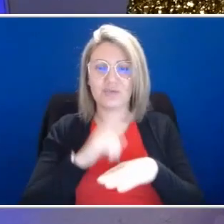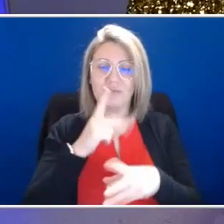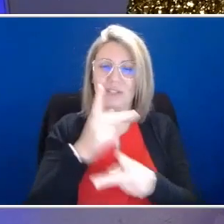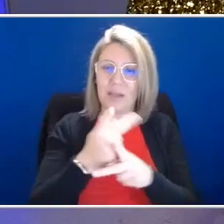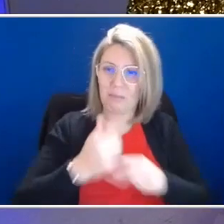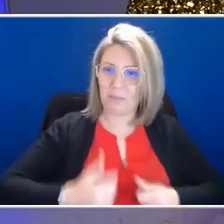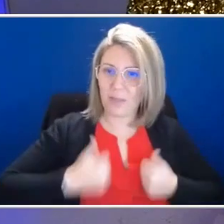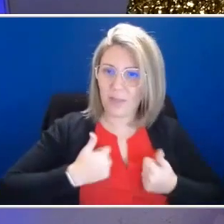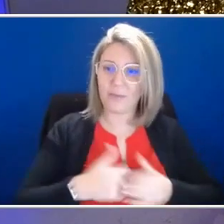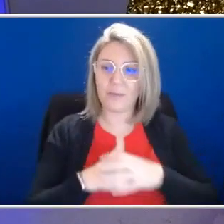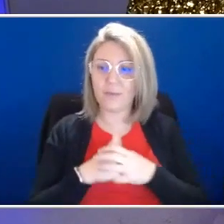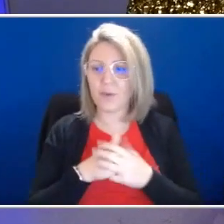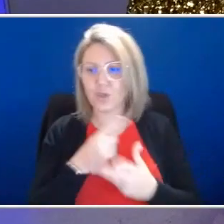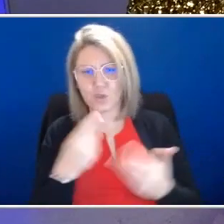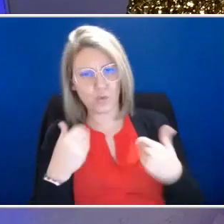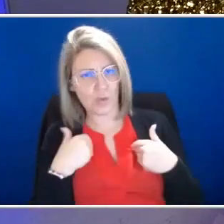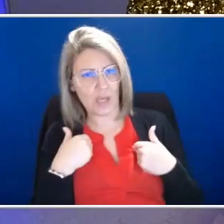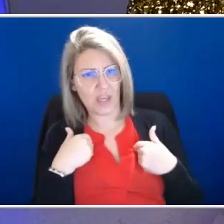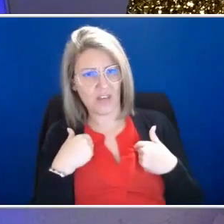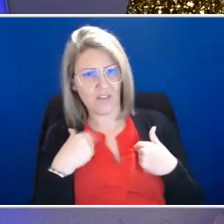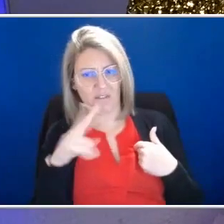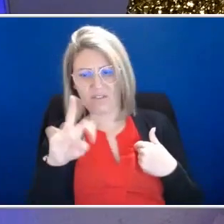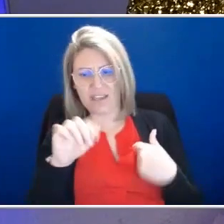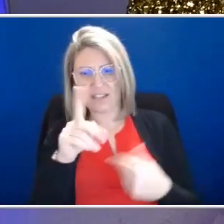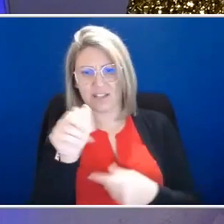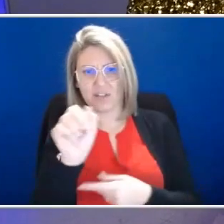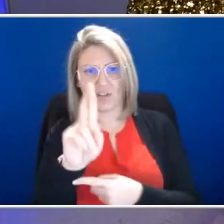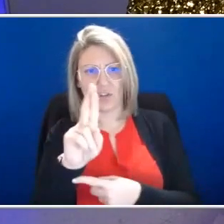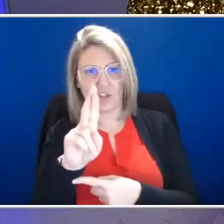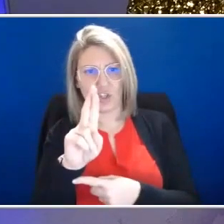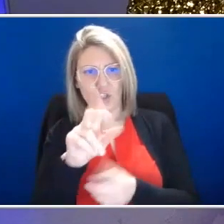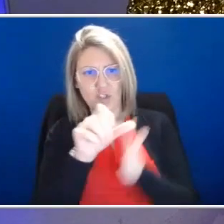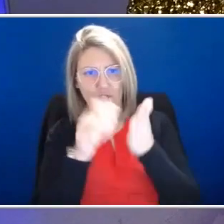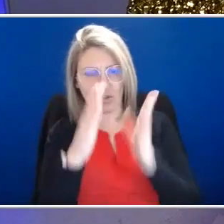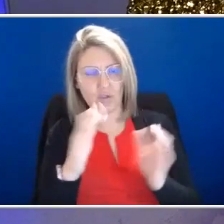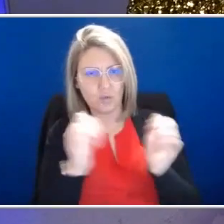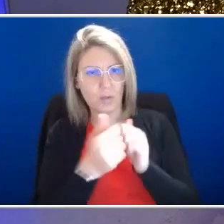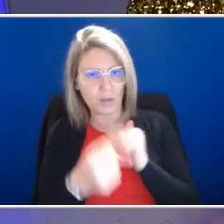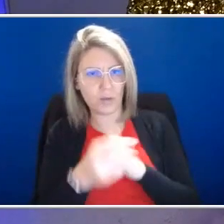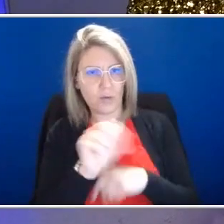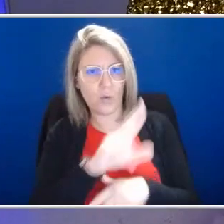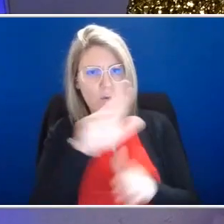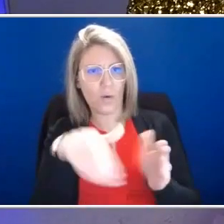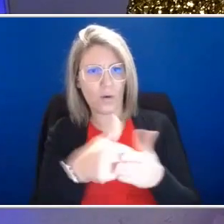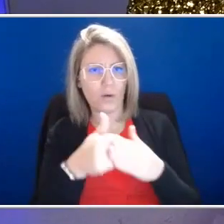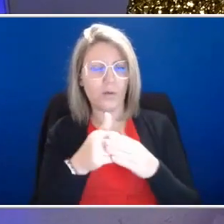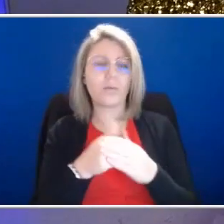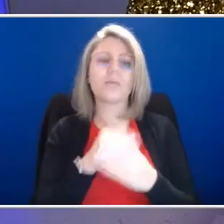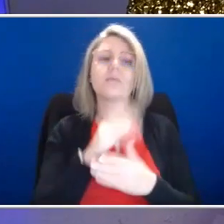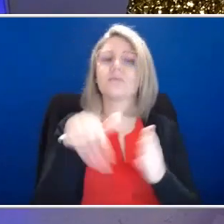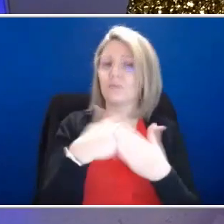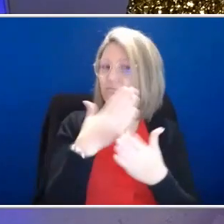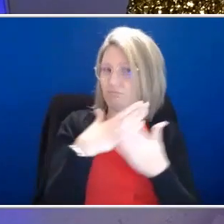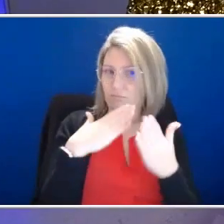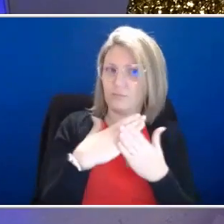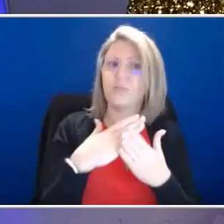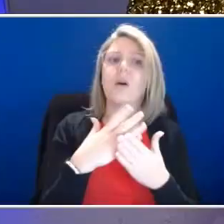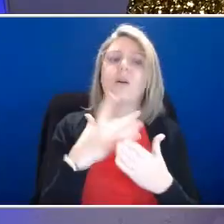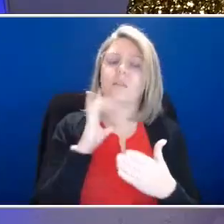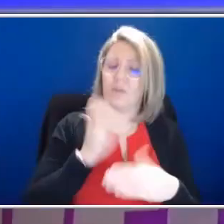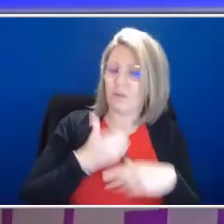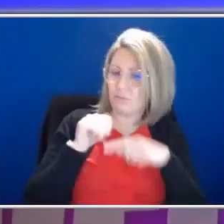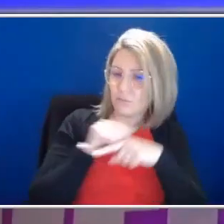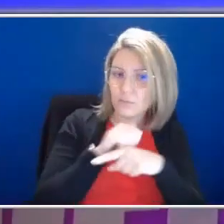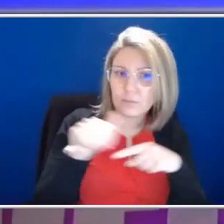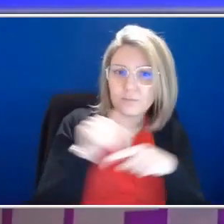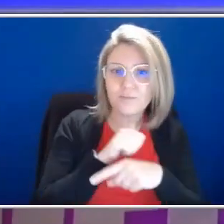a vascular surgeon in there as well with you, or you do all that? This is all part of our practice and part of our training as